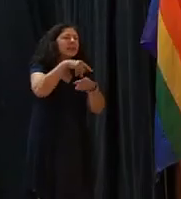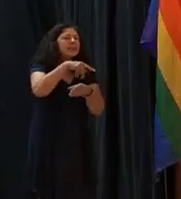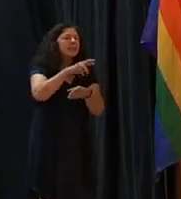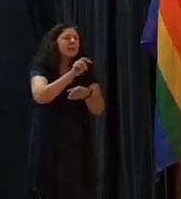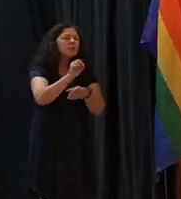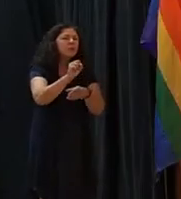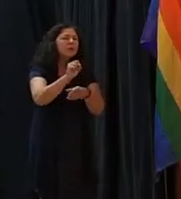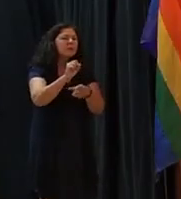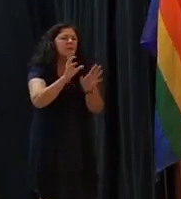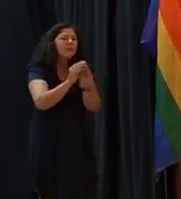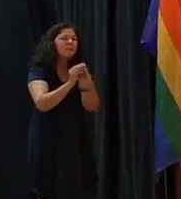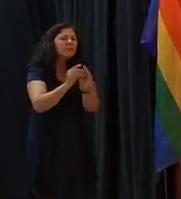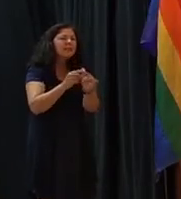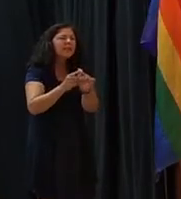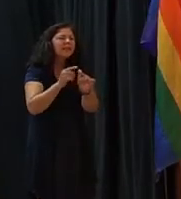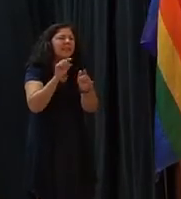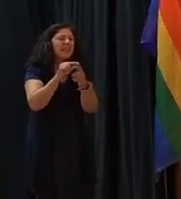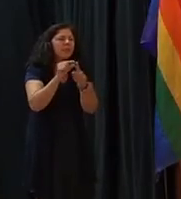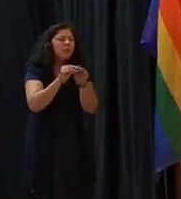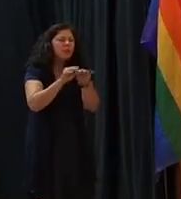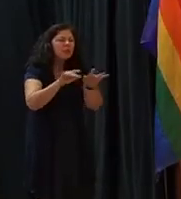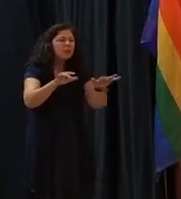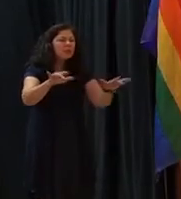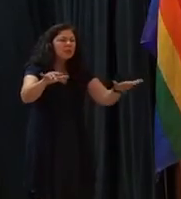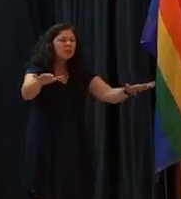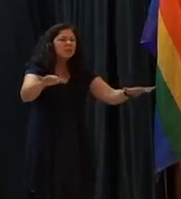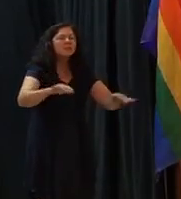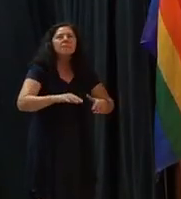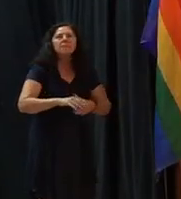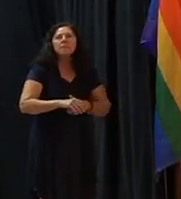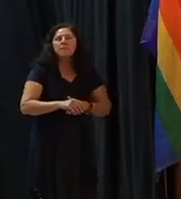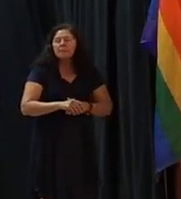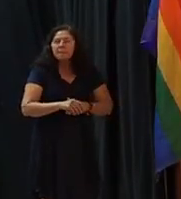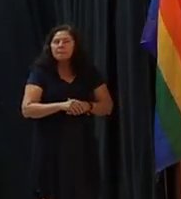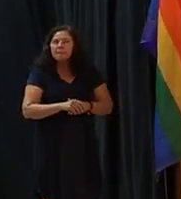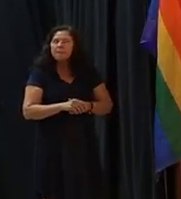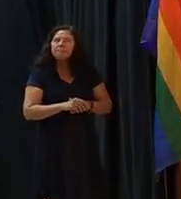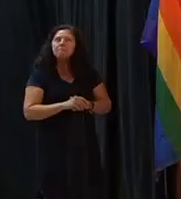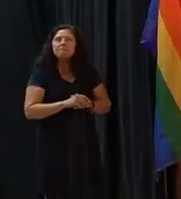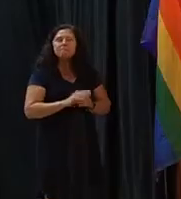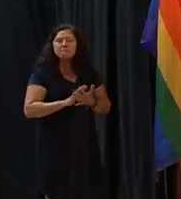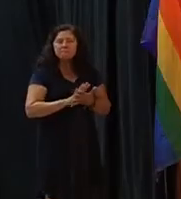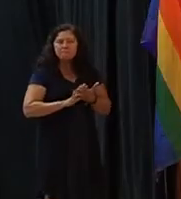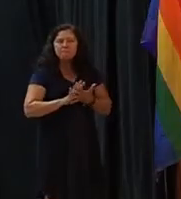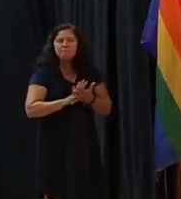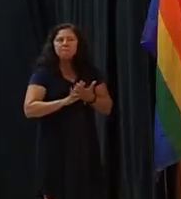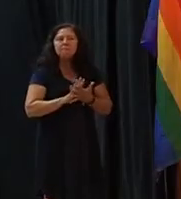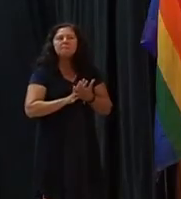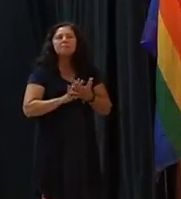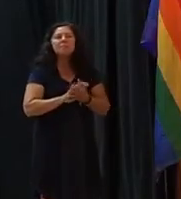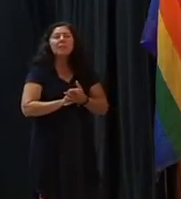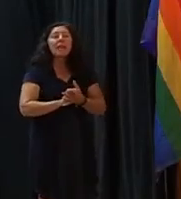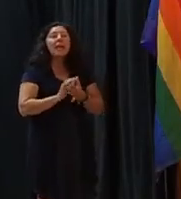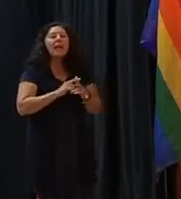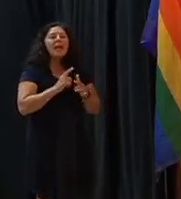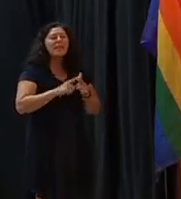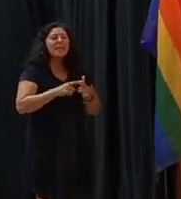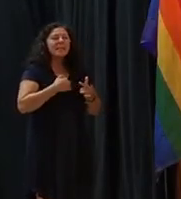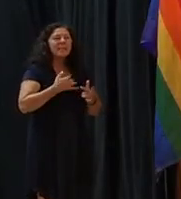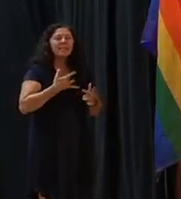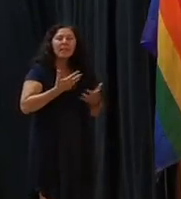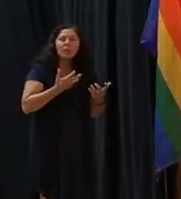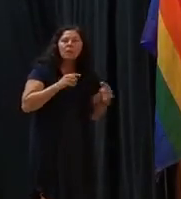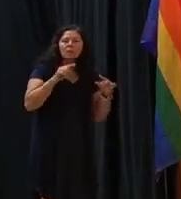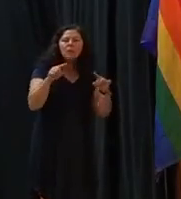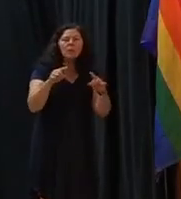they are the ones who are fueling them. They are the ones who sponsor these pastors to come to America. Send